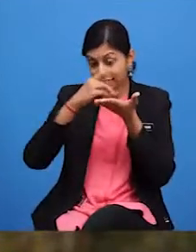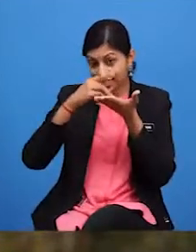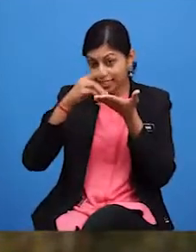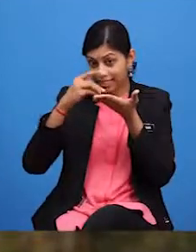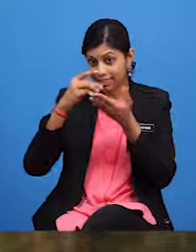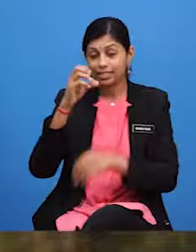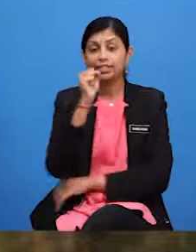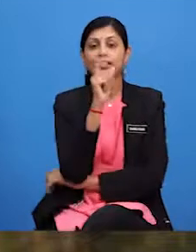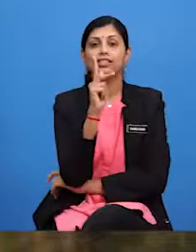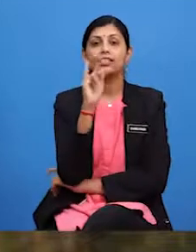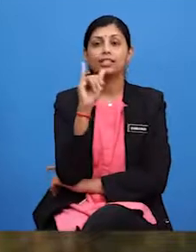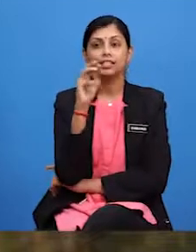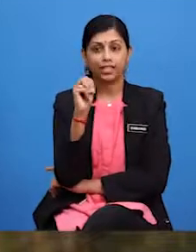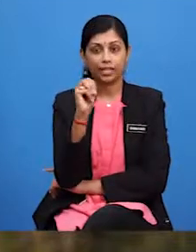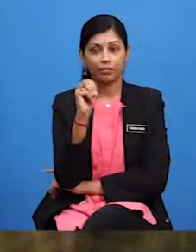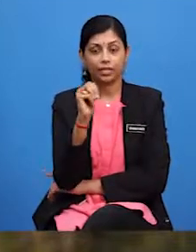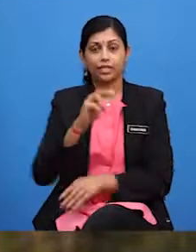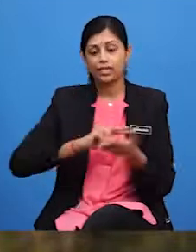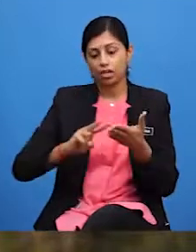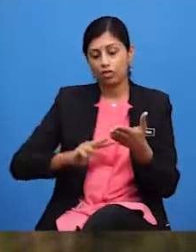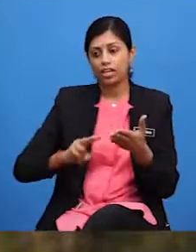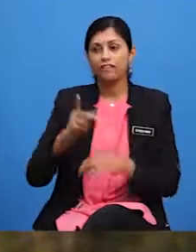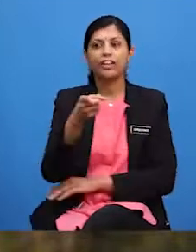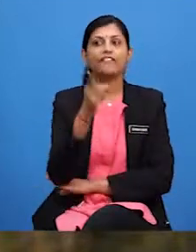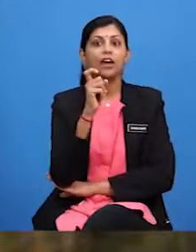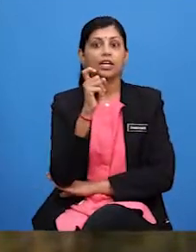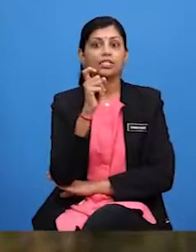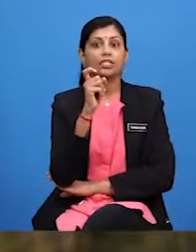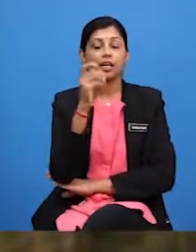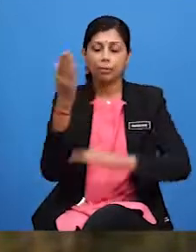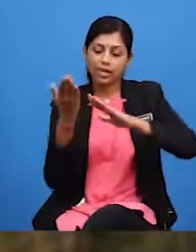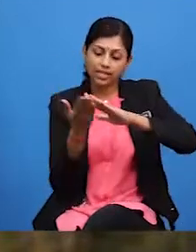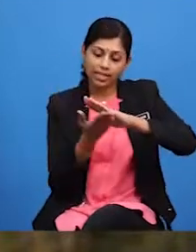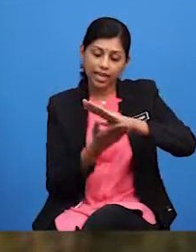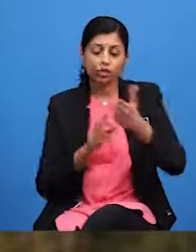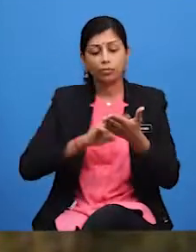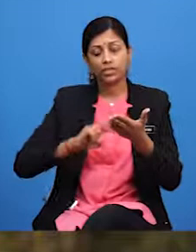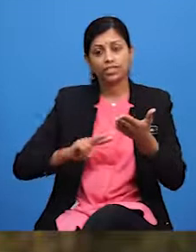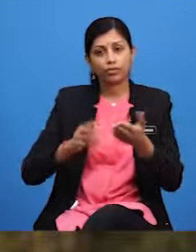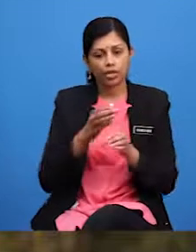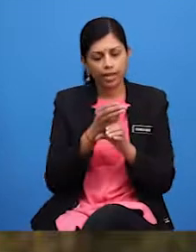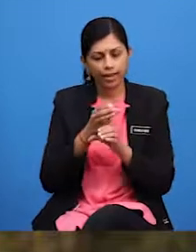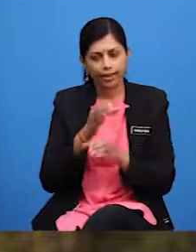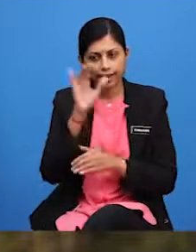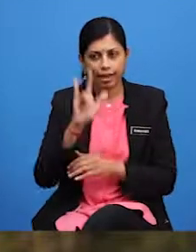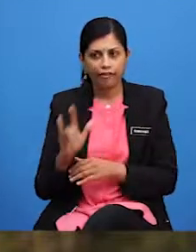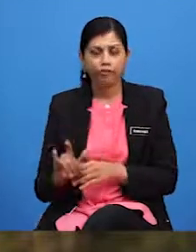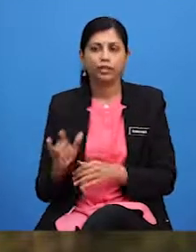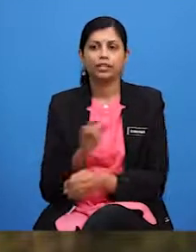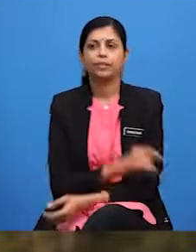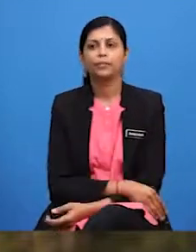Skimming makes you read very fast, but scanning requires you to read carefully, so take your time this time